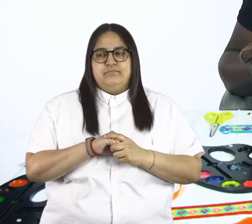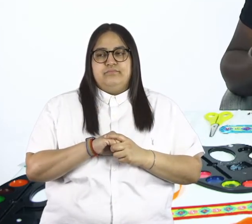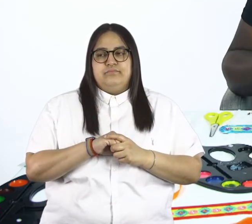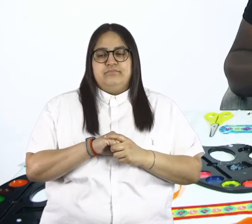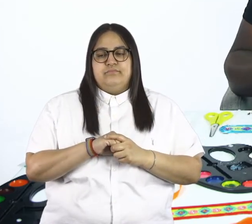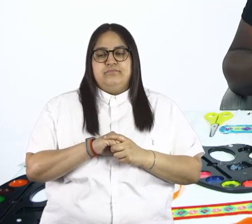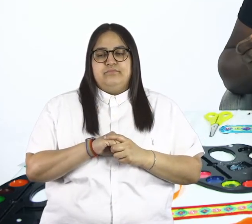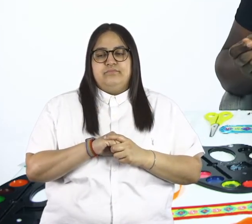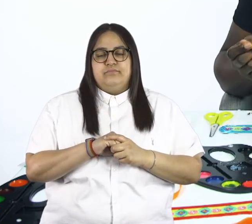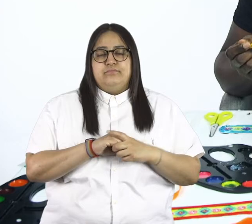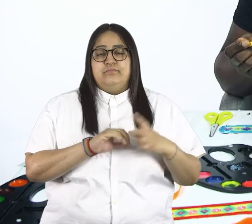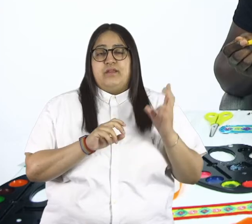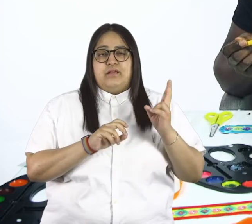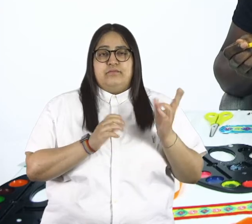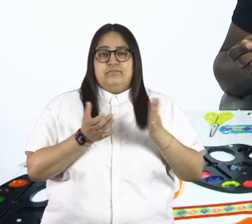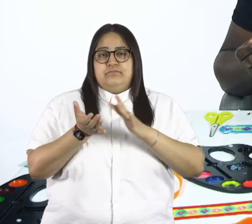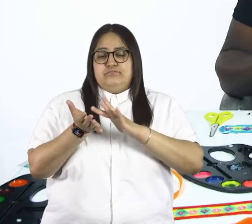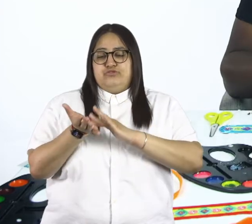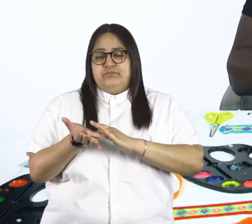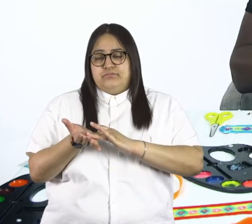And press down.